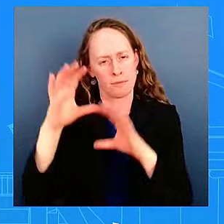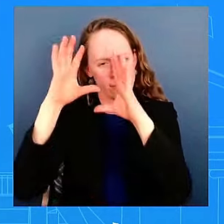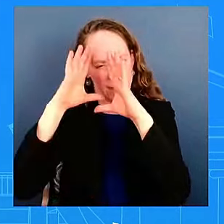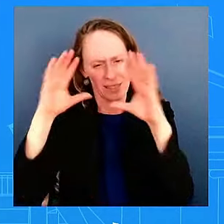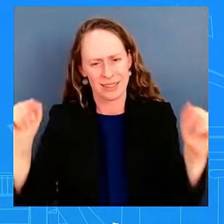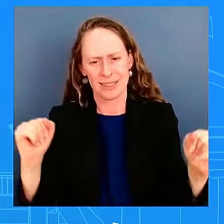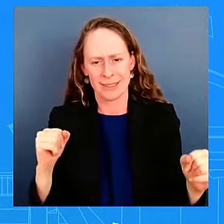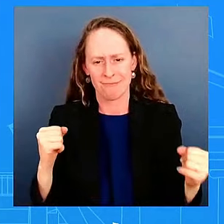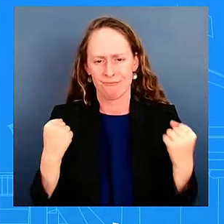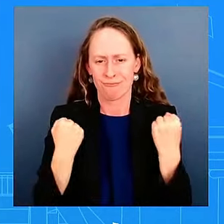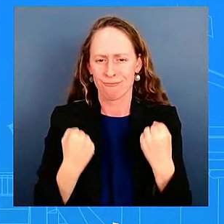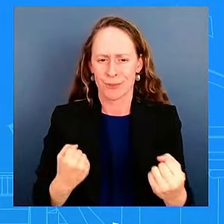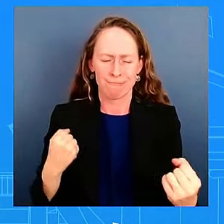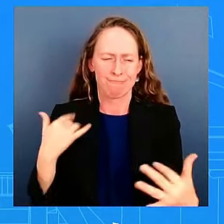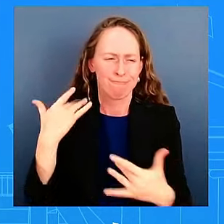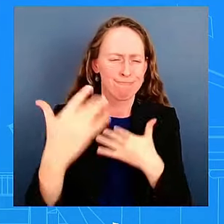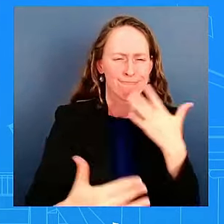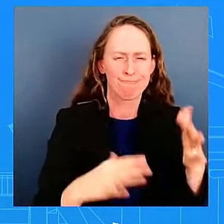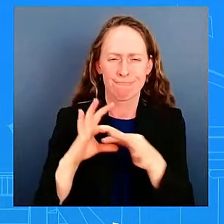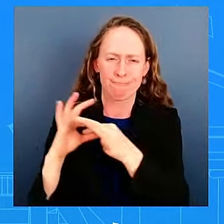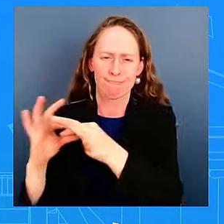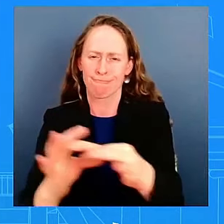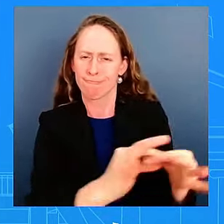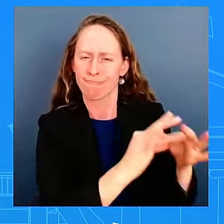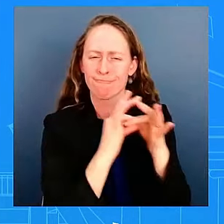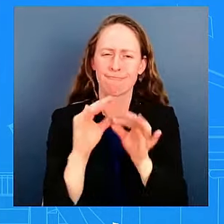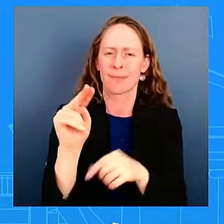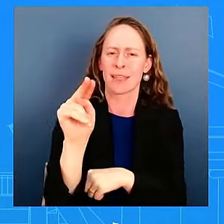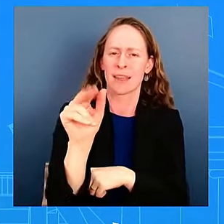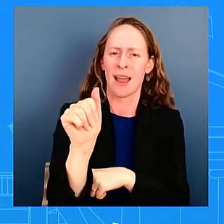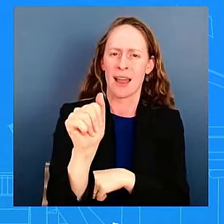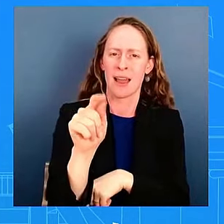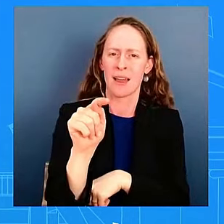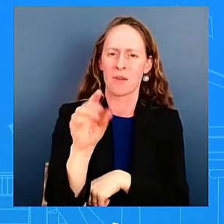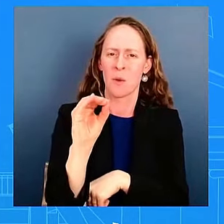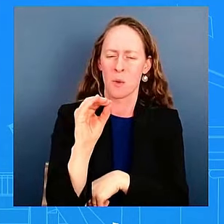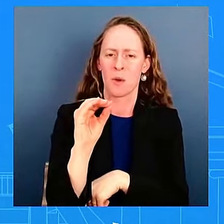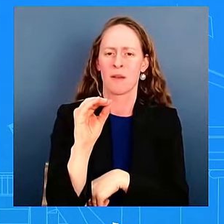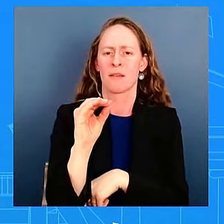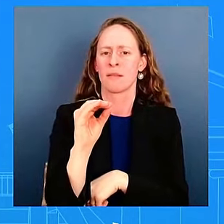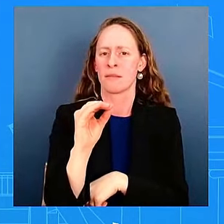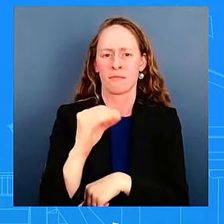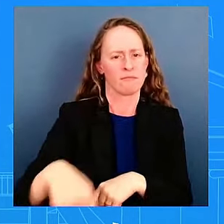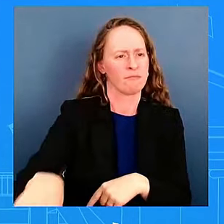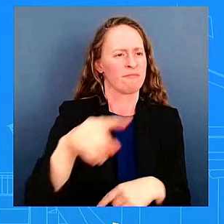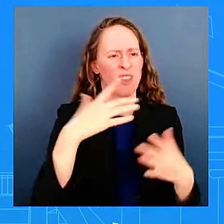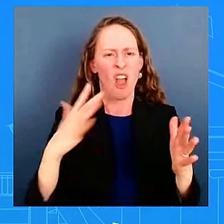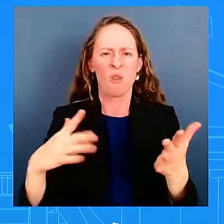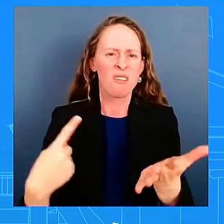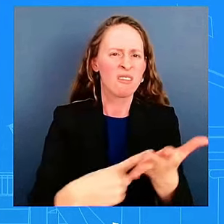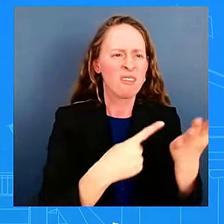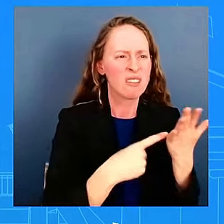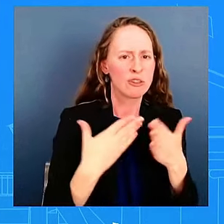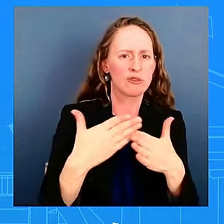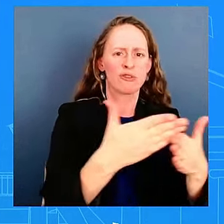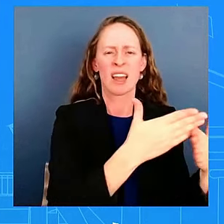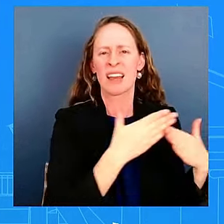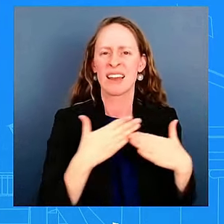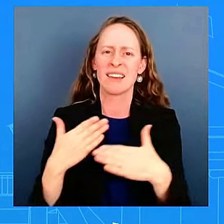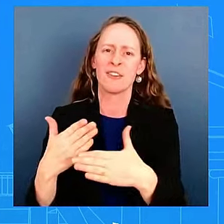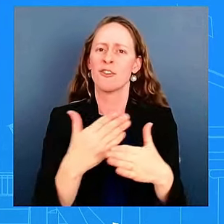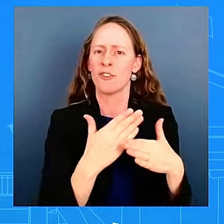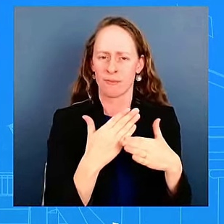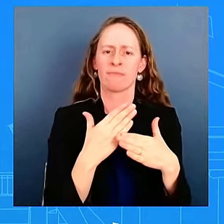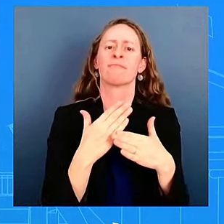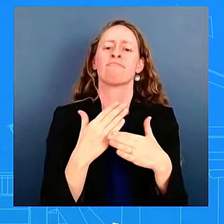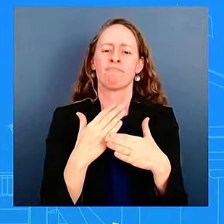so that's what you saw from the leaders, that's what you heard from the leaders, and that's what you saw from this president, obviously, in his term here at the